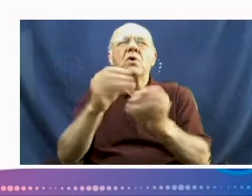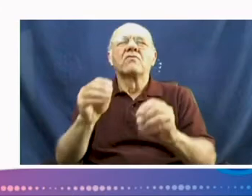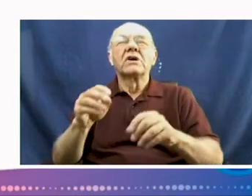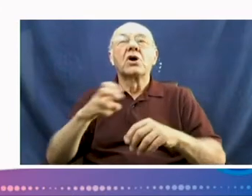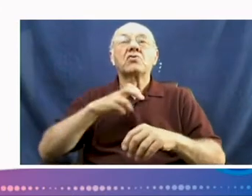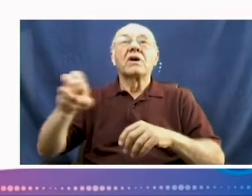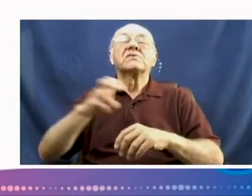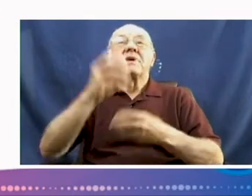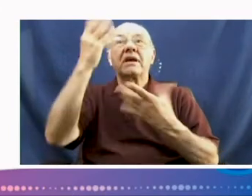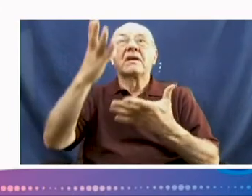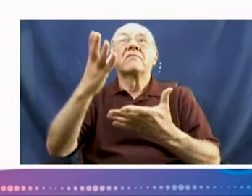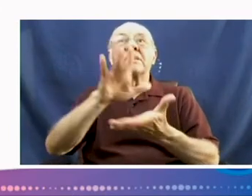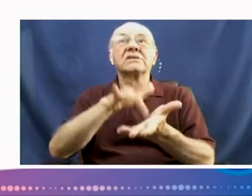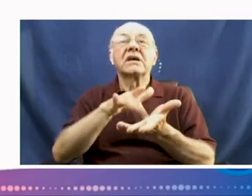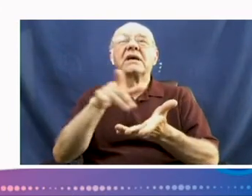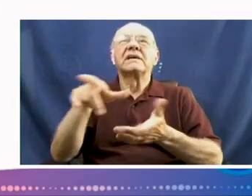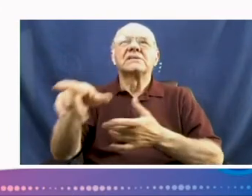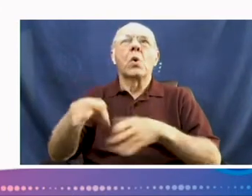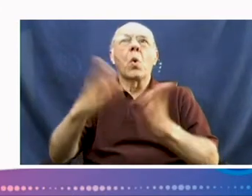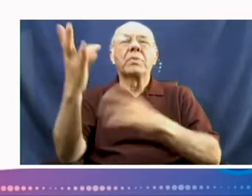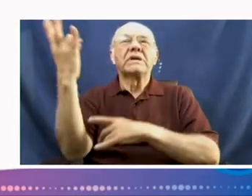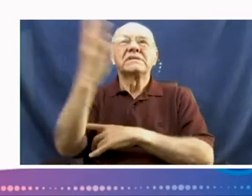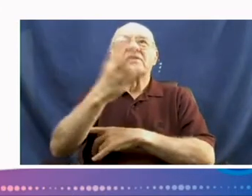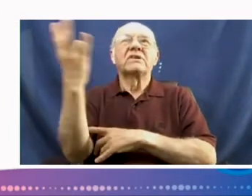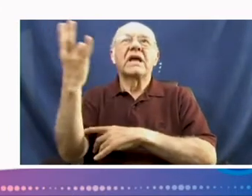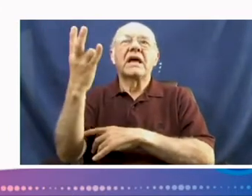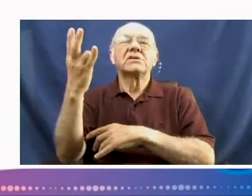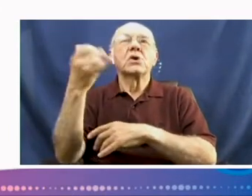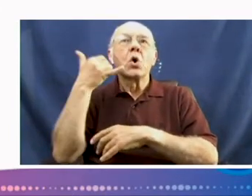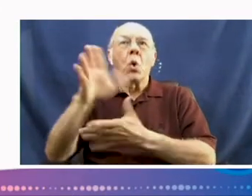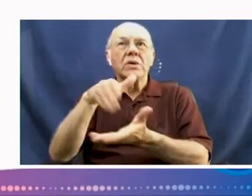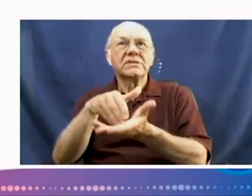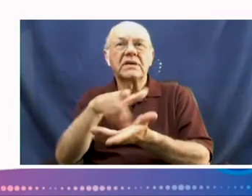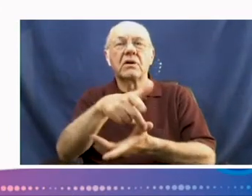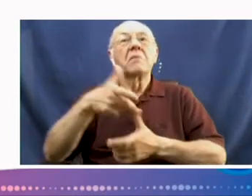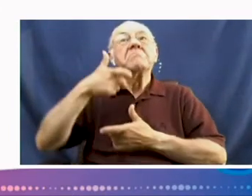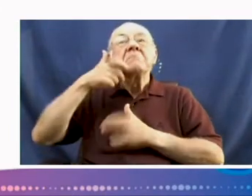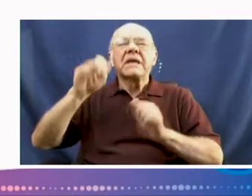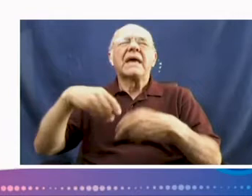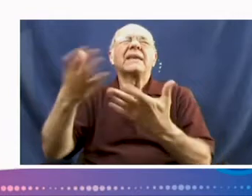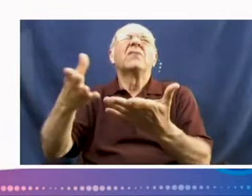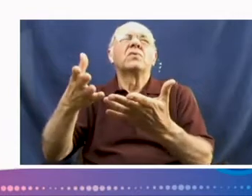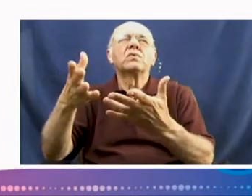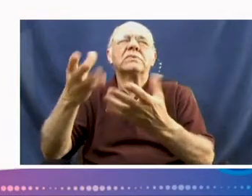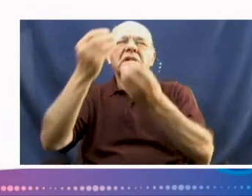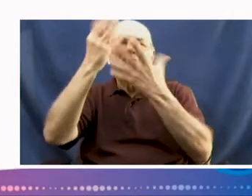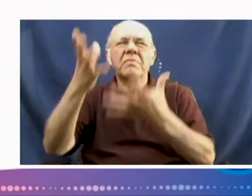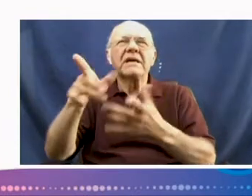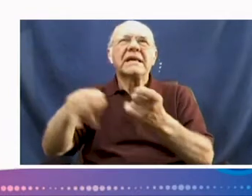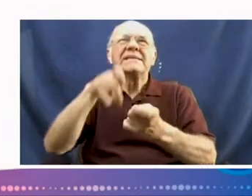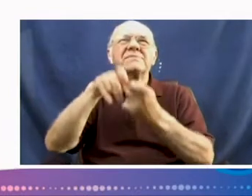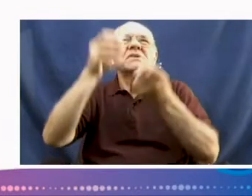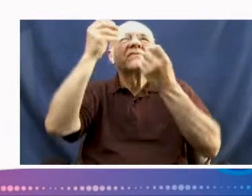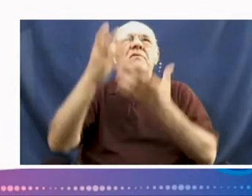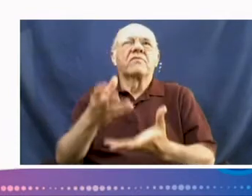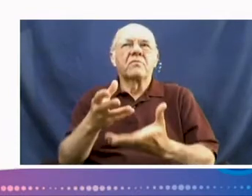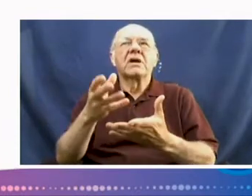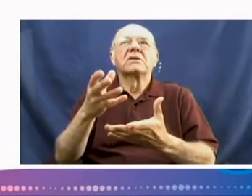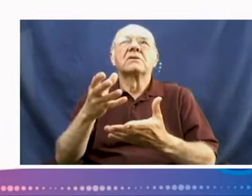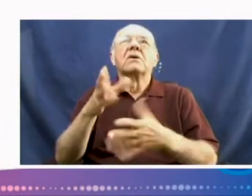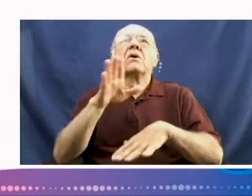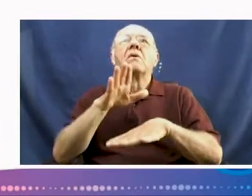our 7 days per week call center, and agents can provide details and specific information on accessible